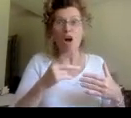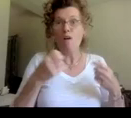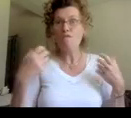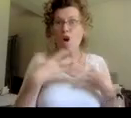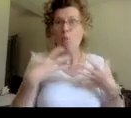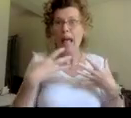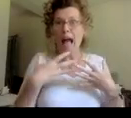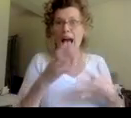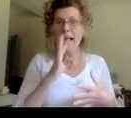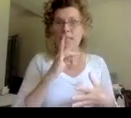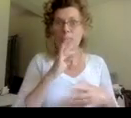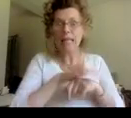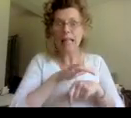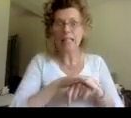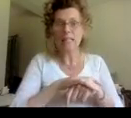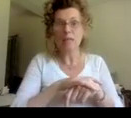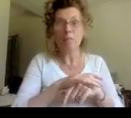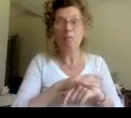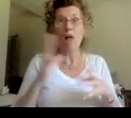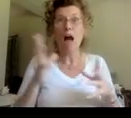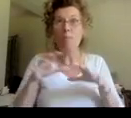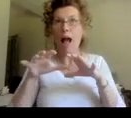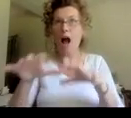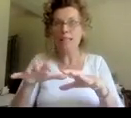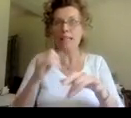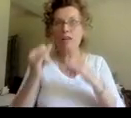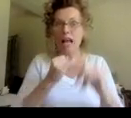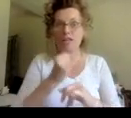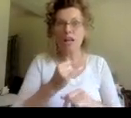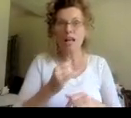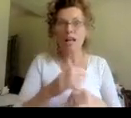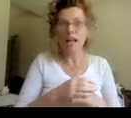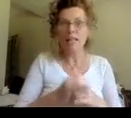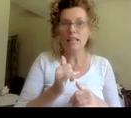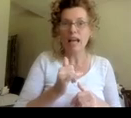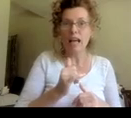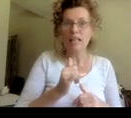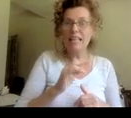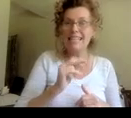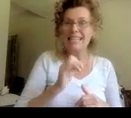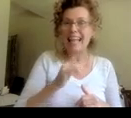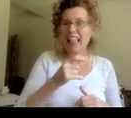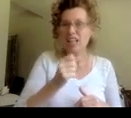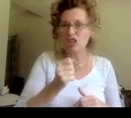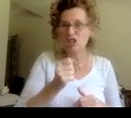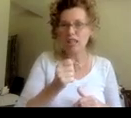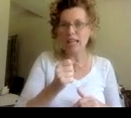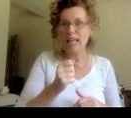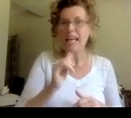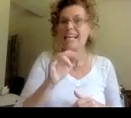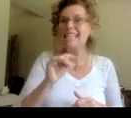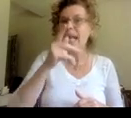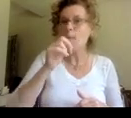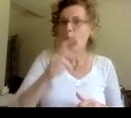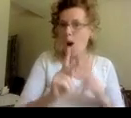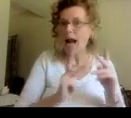lot of my audience are international audience, and I used to speak Singlish, which is Singapore type of English. Okay. Right? And then Singlish, I never heard that before.